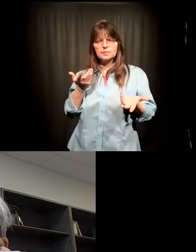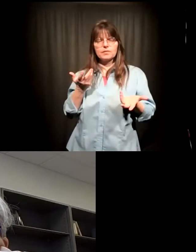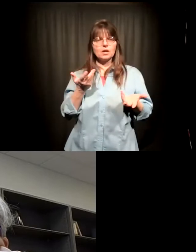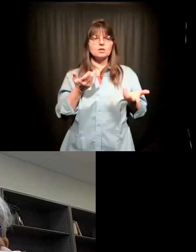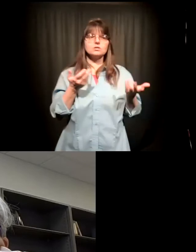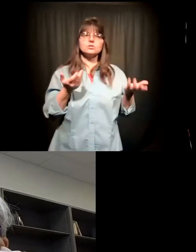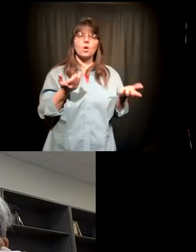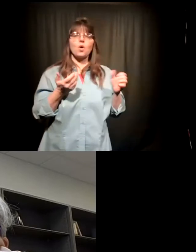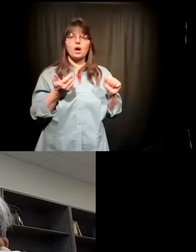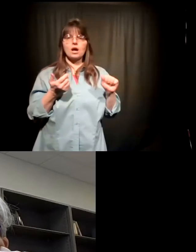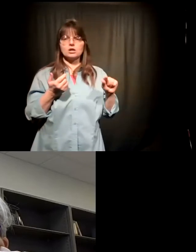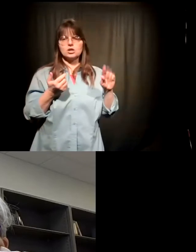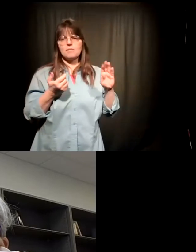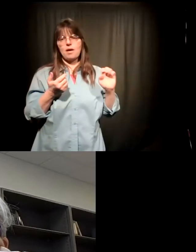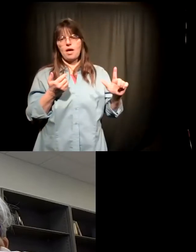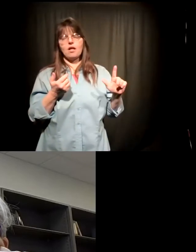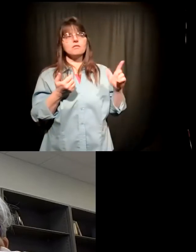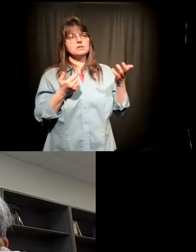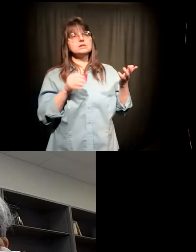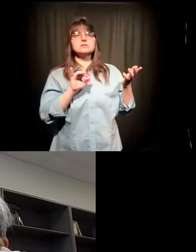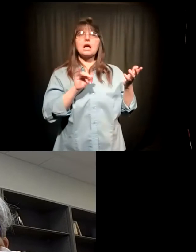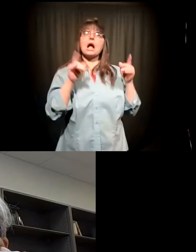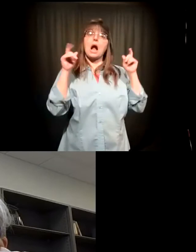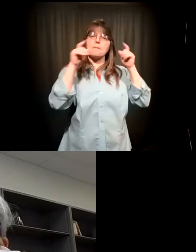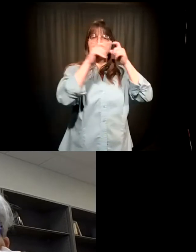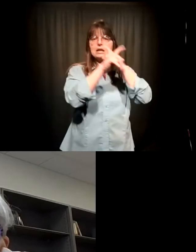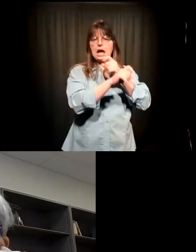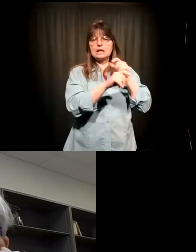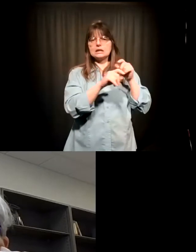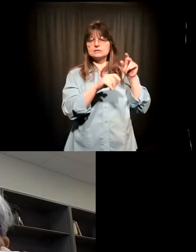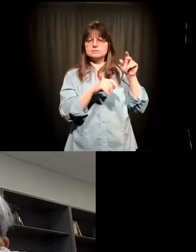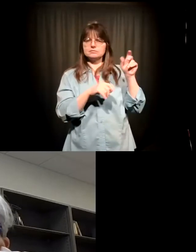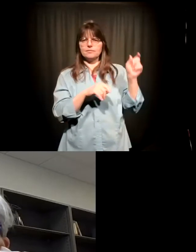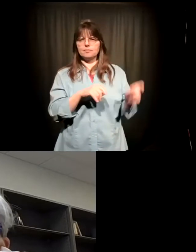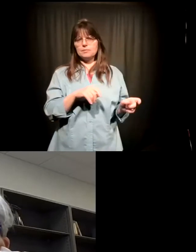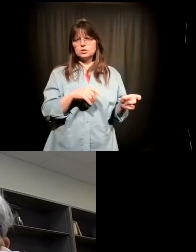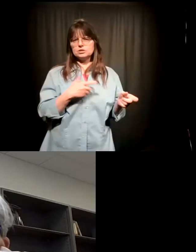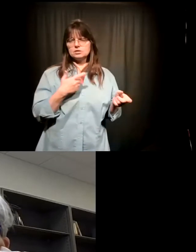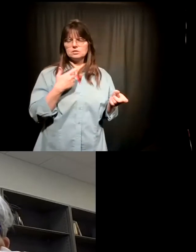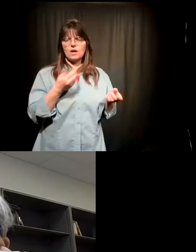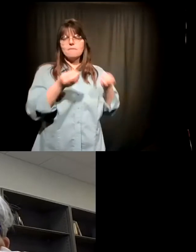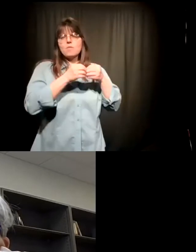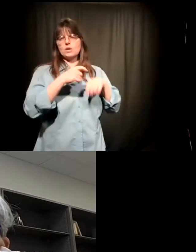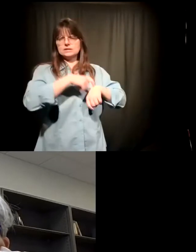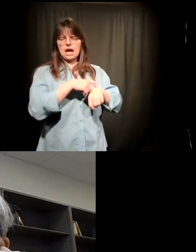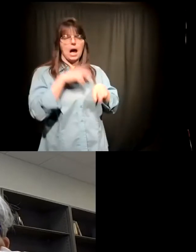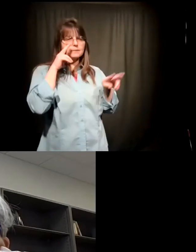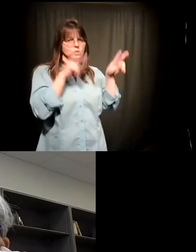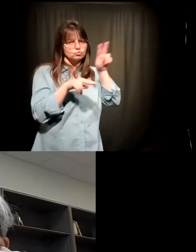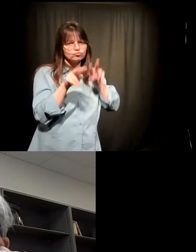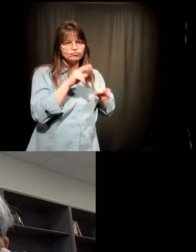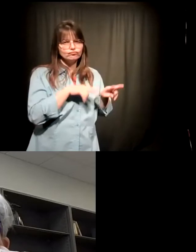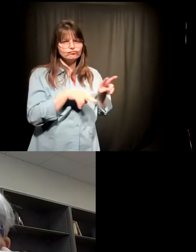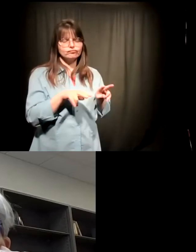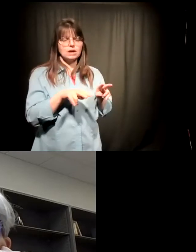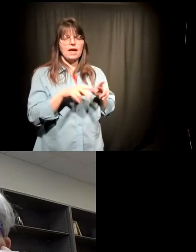figure as we've had more time to look at the documents. And as those documents have become public, they were not